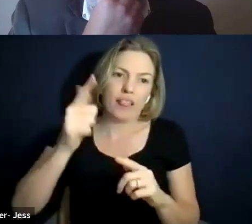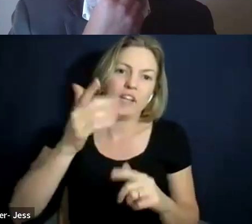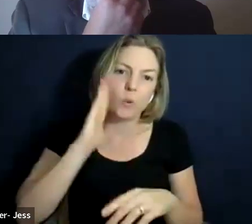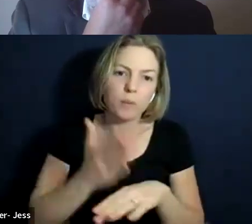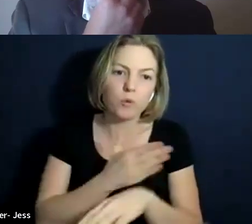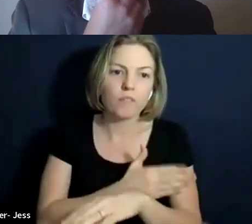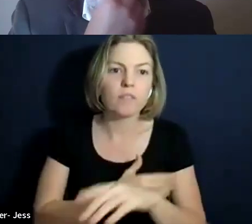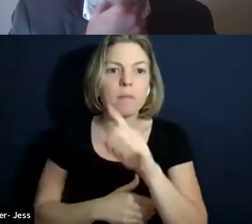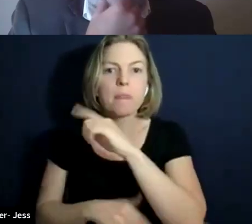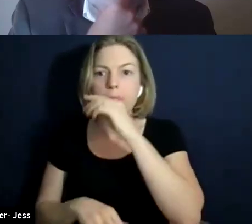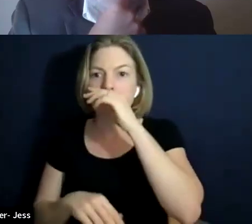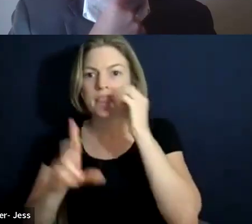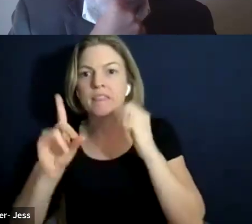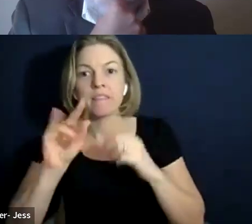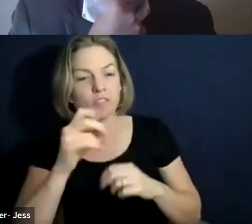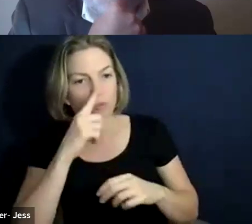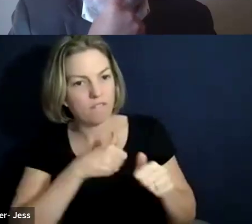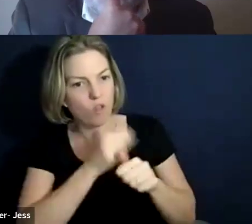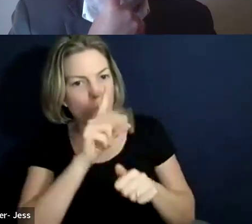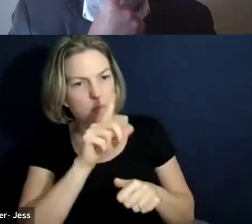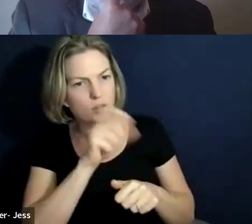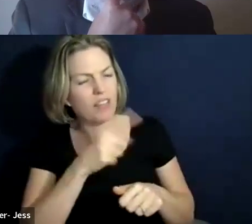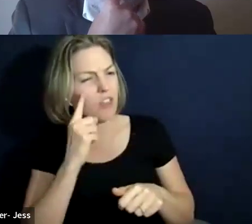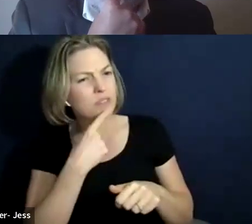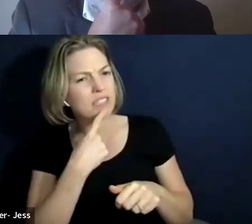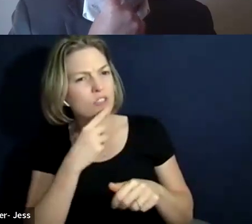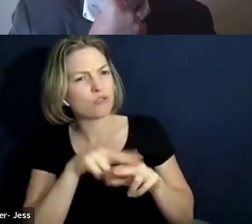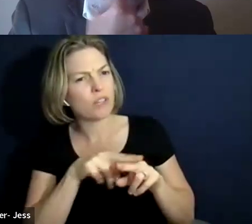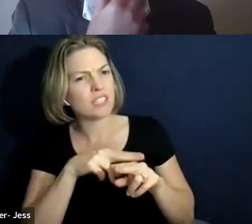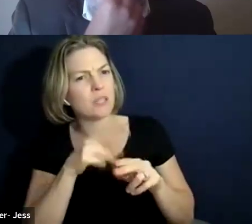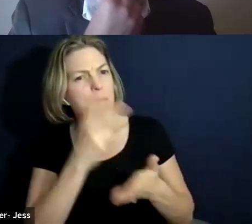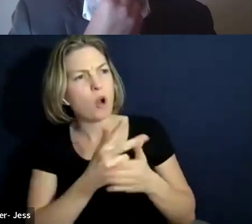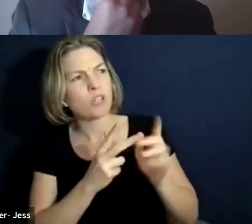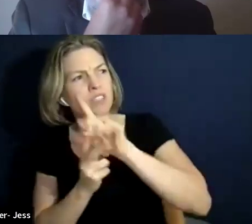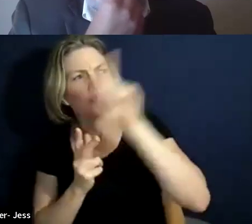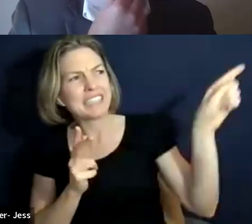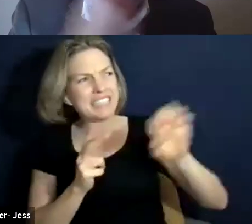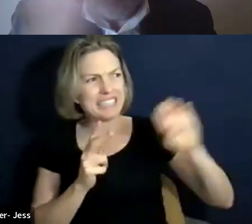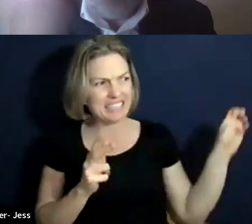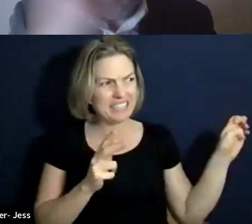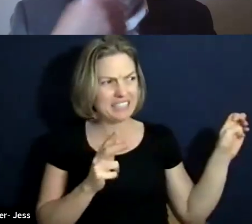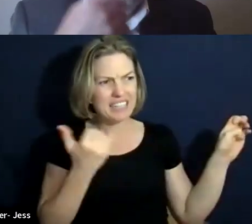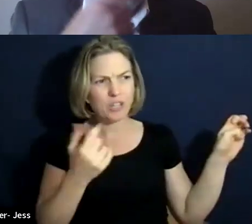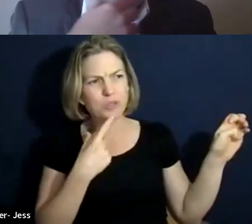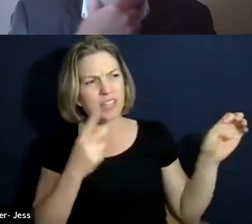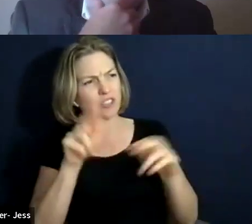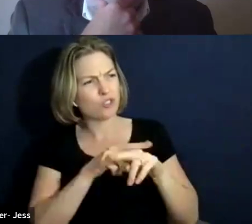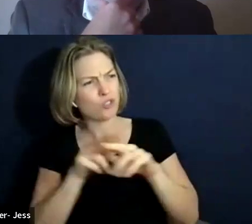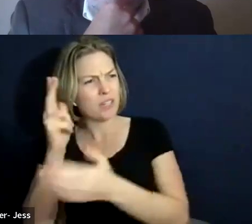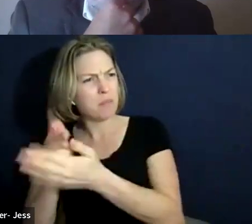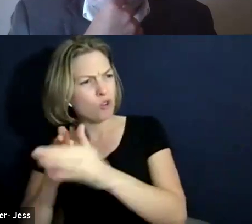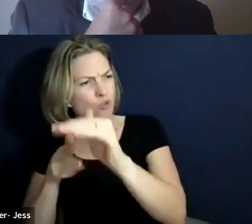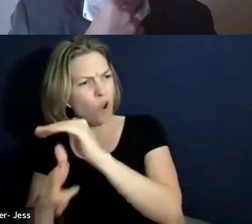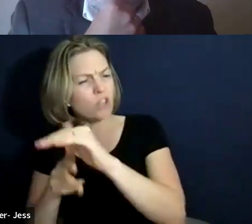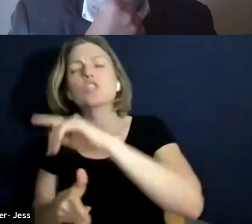Can I just ask a follow-up? So I thought you said that the trains were parked out to the east, but you're saying they're parked at the garage? They're from the garage